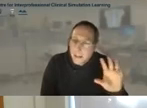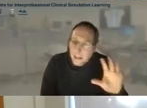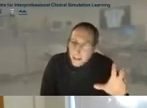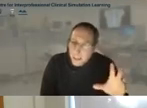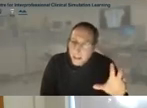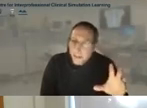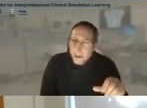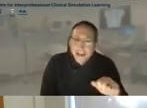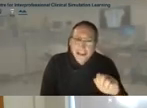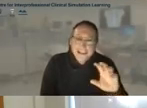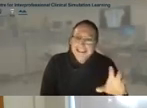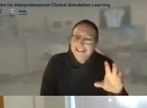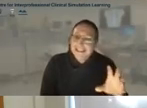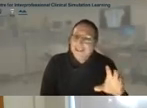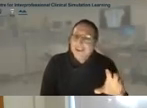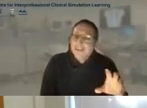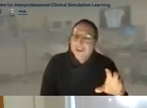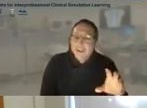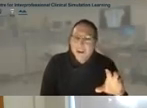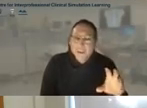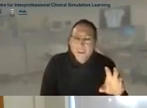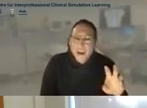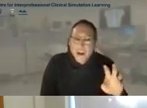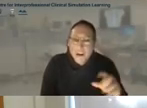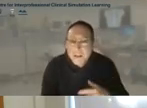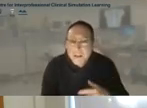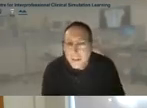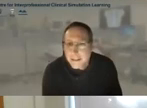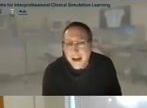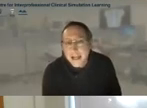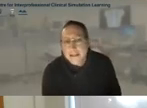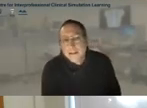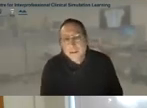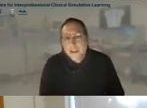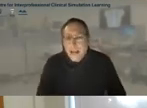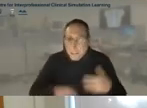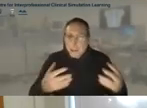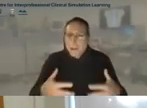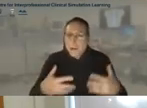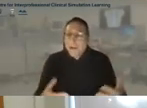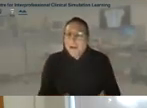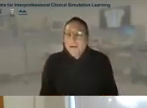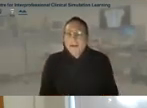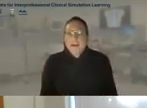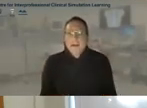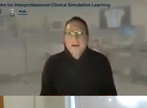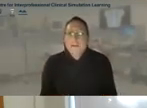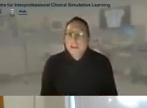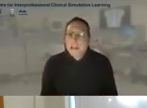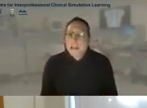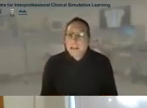and summary form. And this is the summary form part, which is really designed to capture